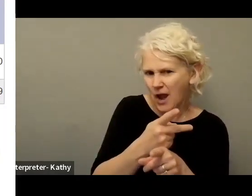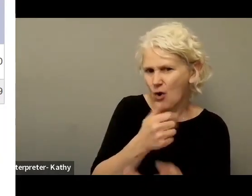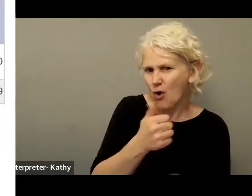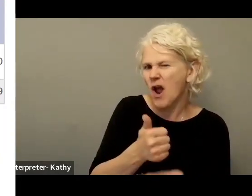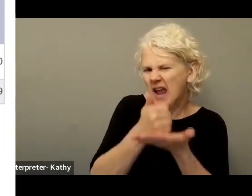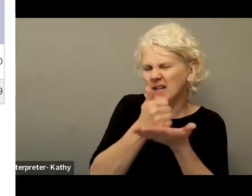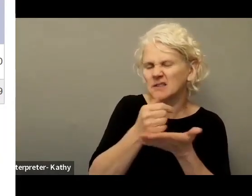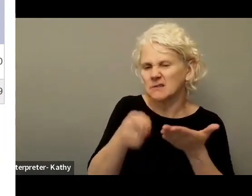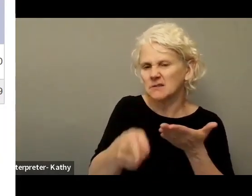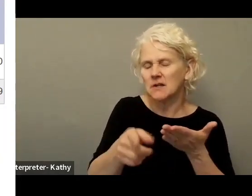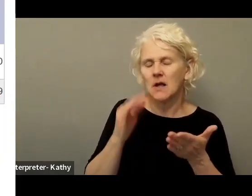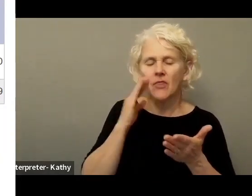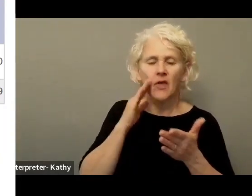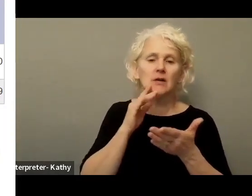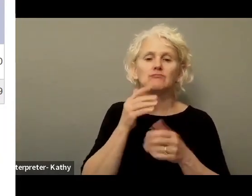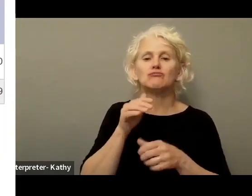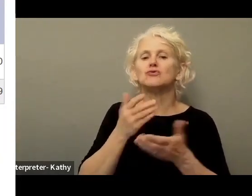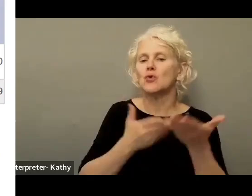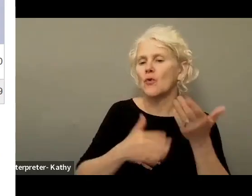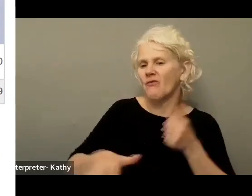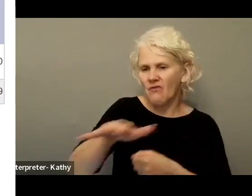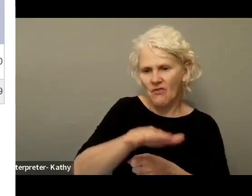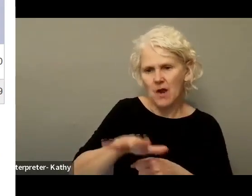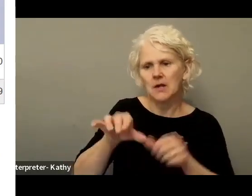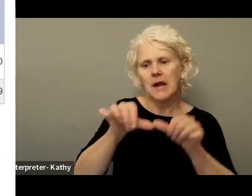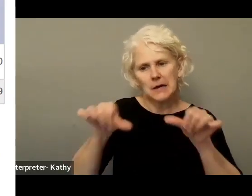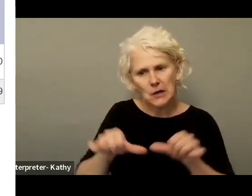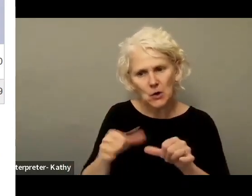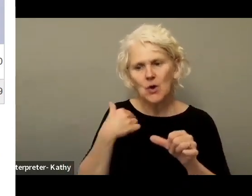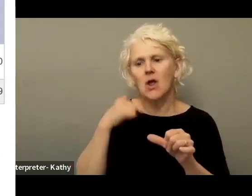the home health industry.